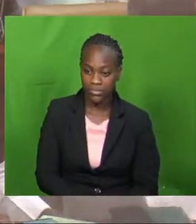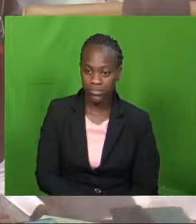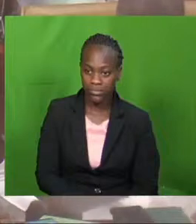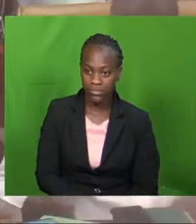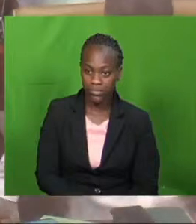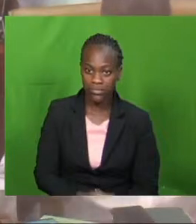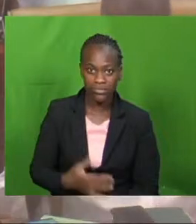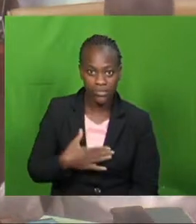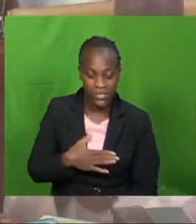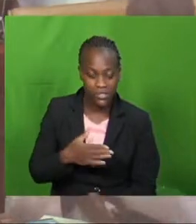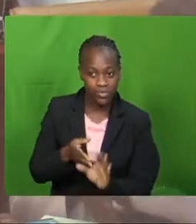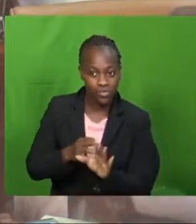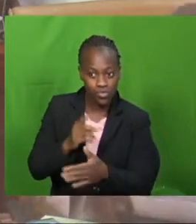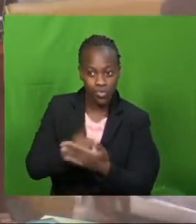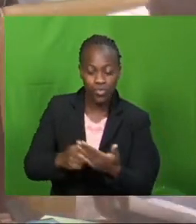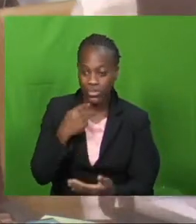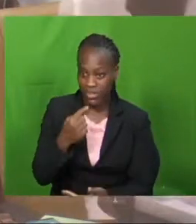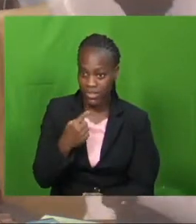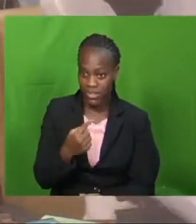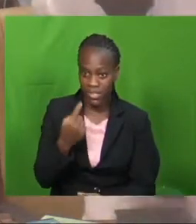withdraw that statement for me?